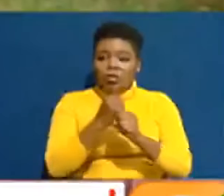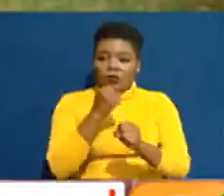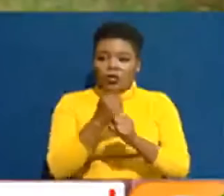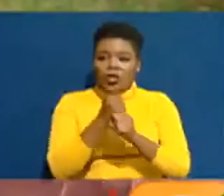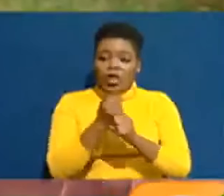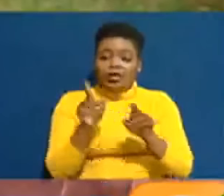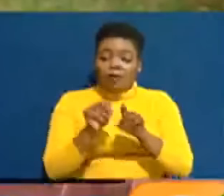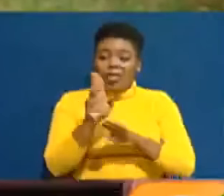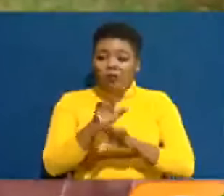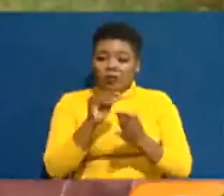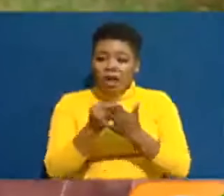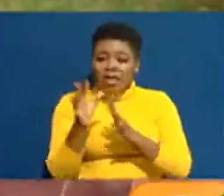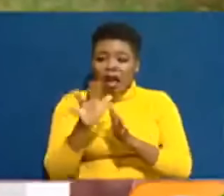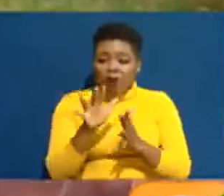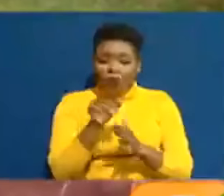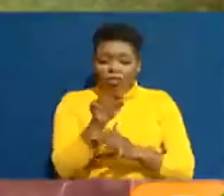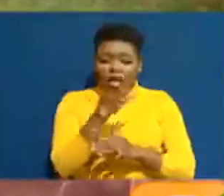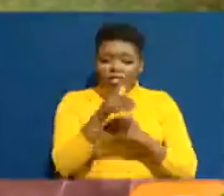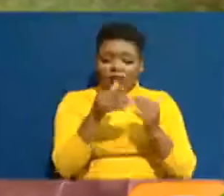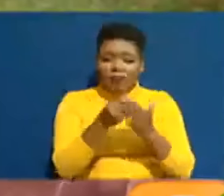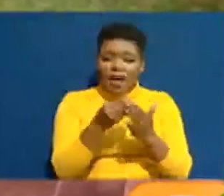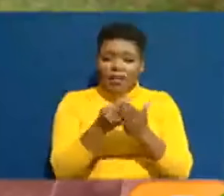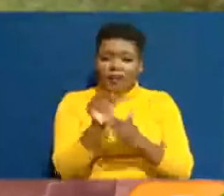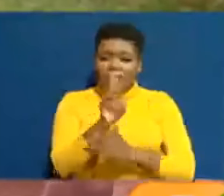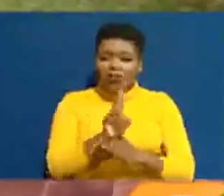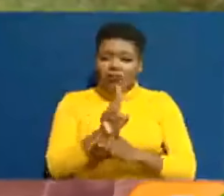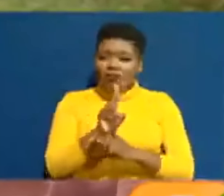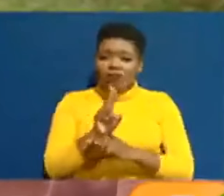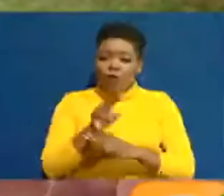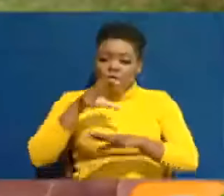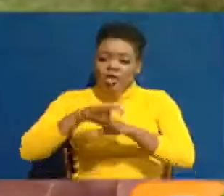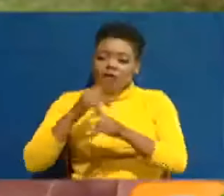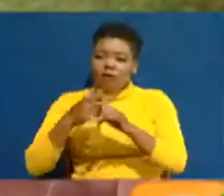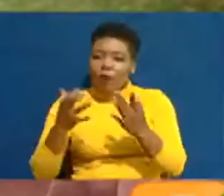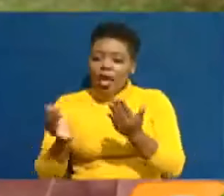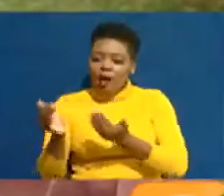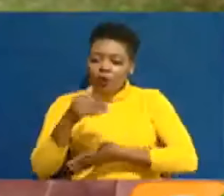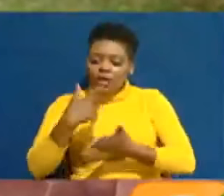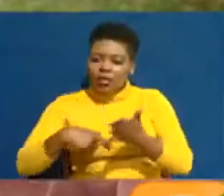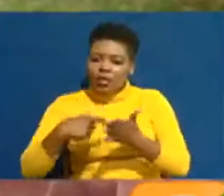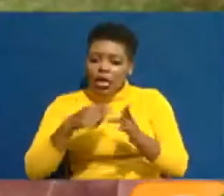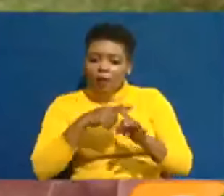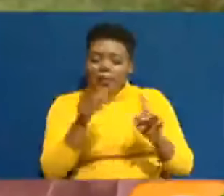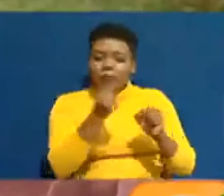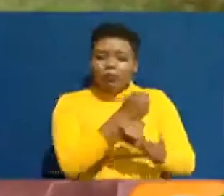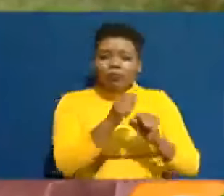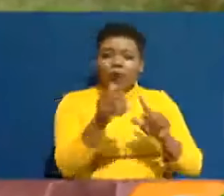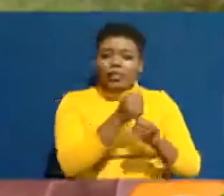that that whole expenditure is coming out from our pocket, yet we cannot see something.